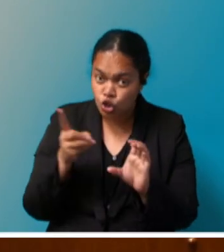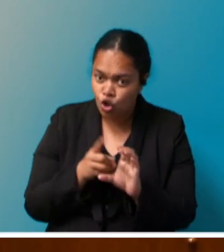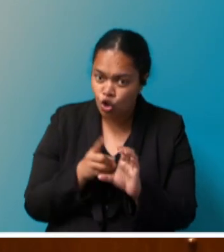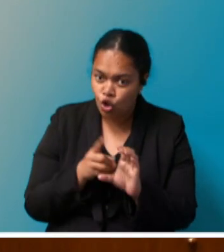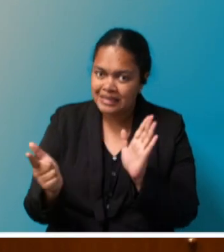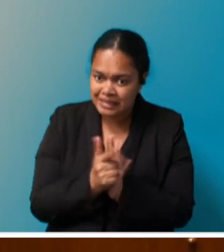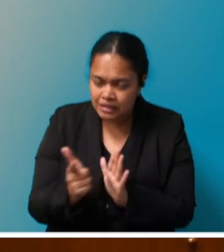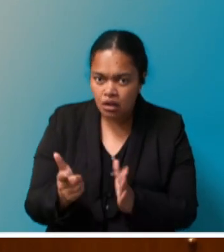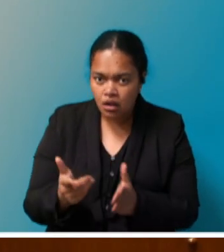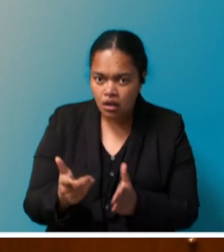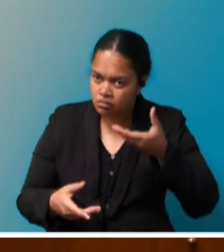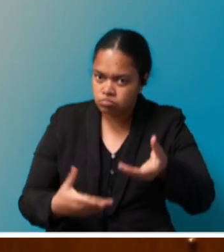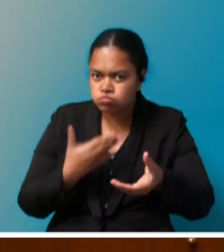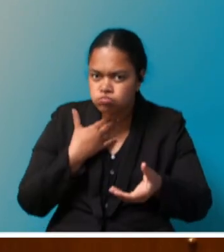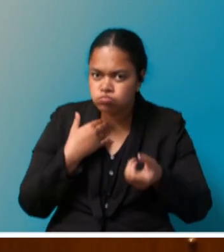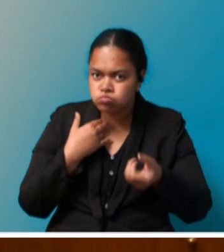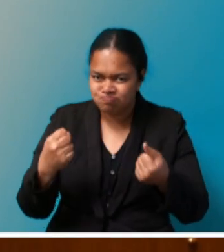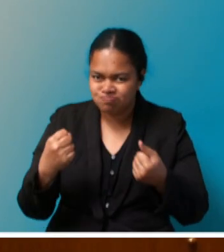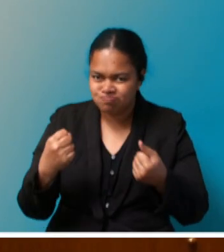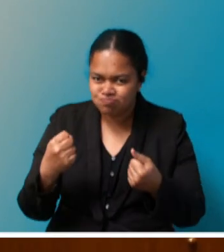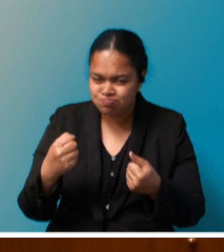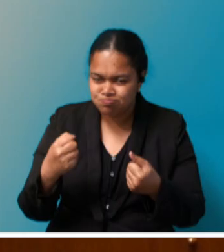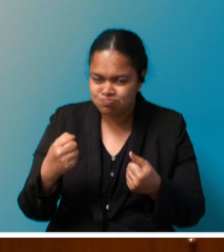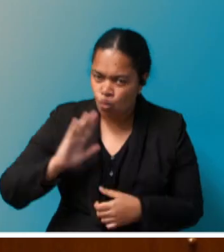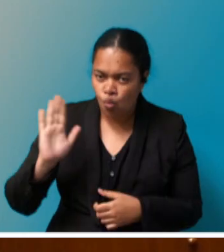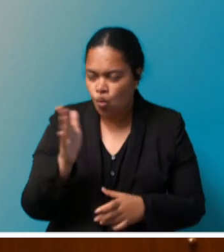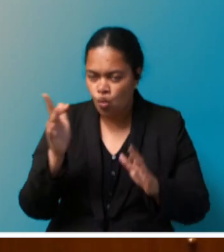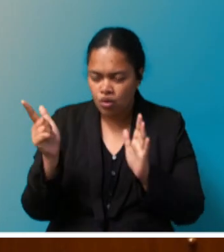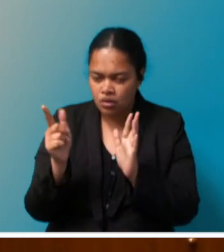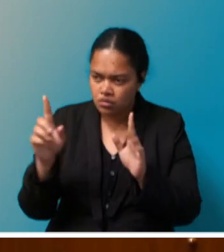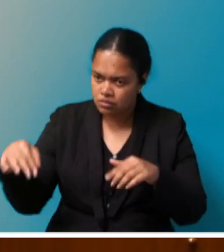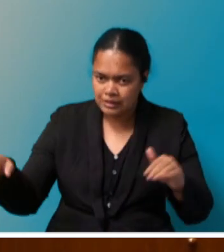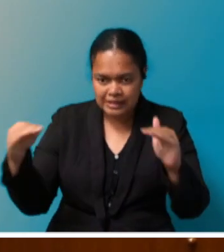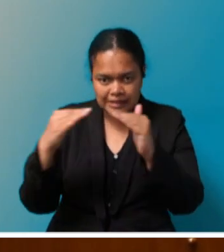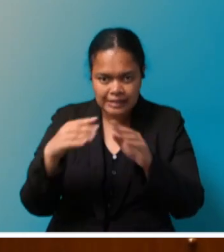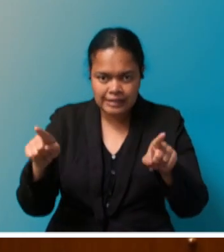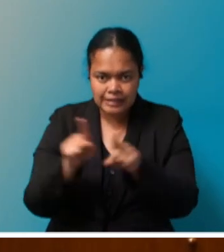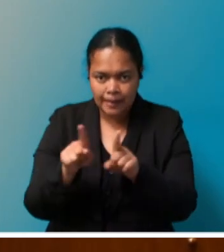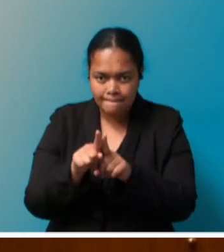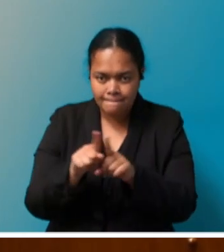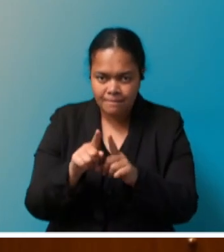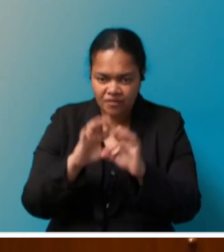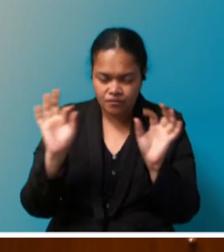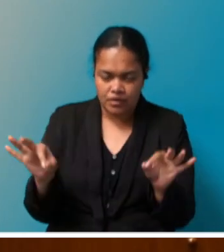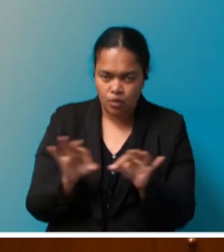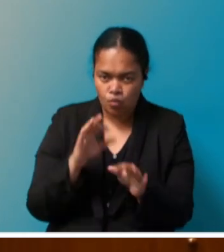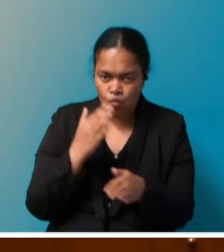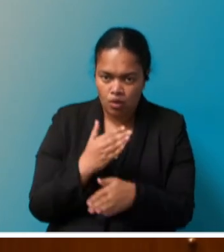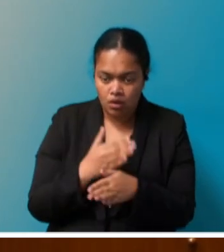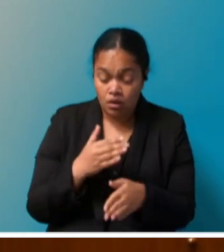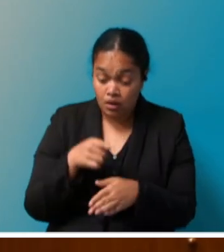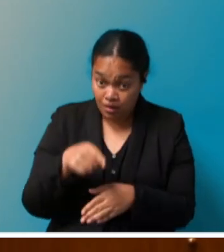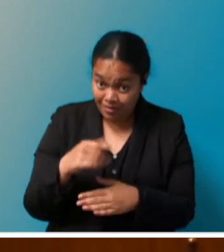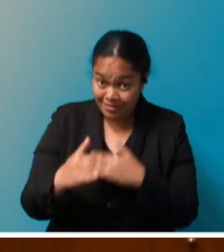sound and fully consistent with all relevant legislative frameworks. This essential step will guarantee that